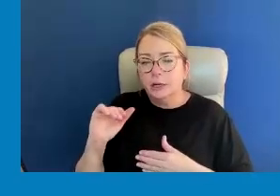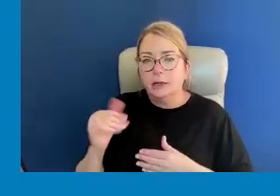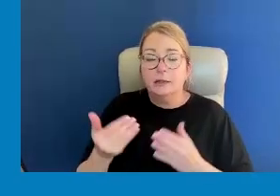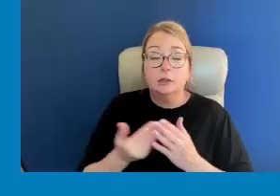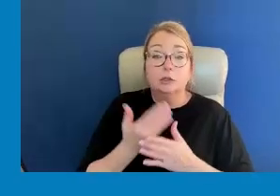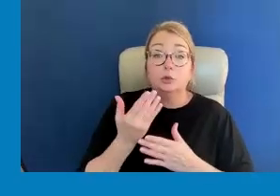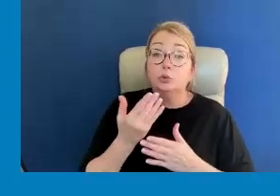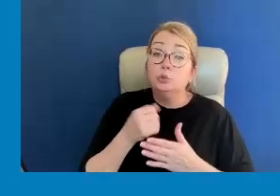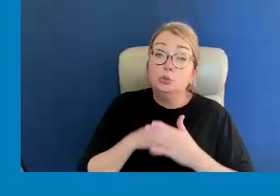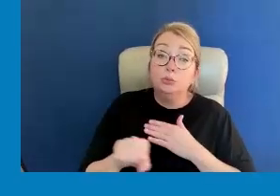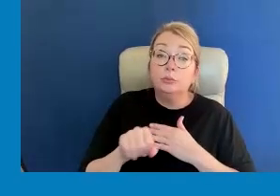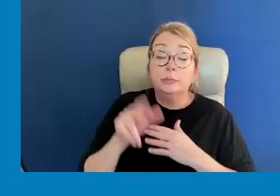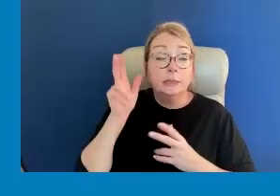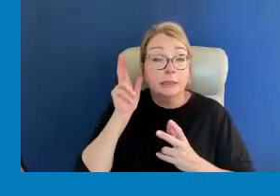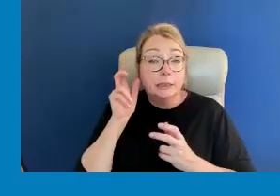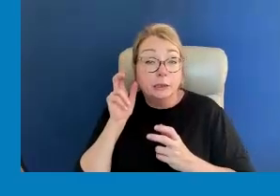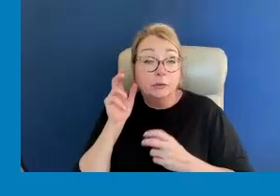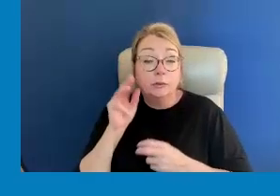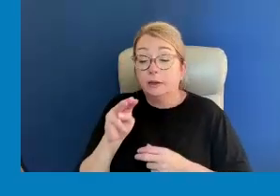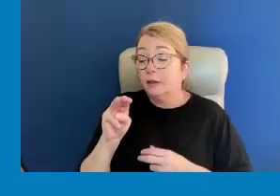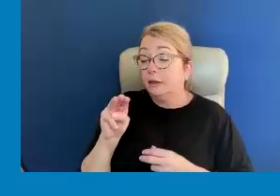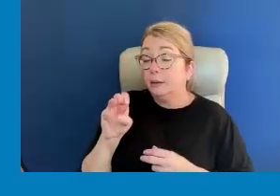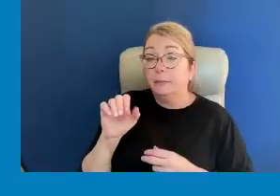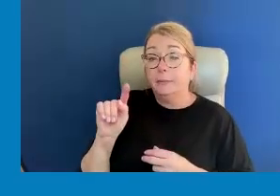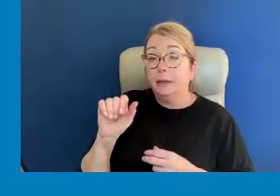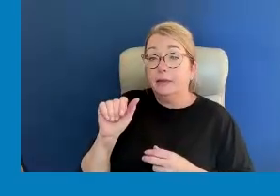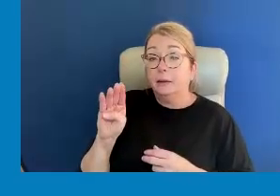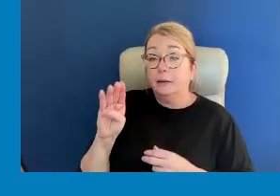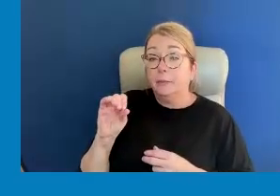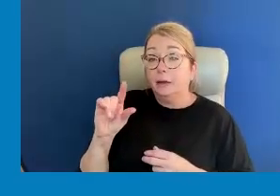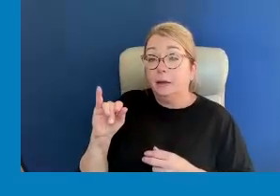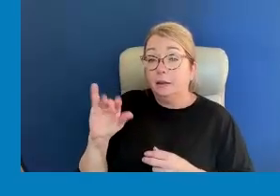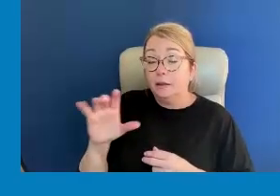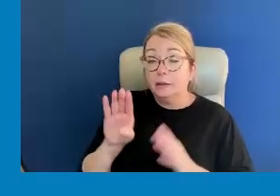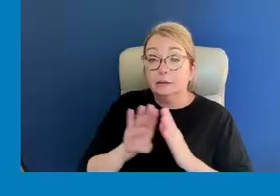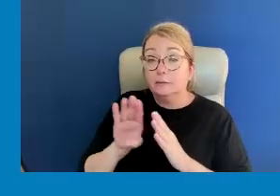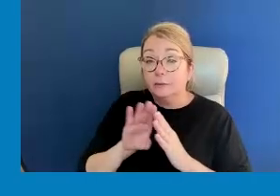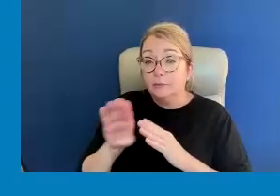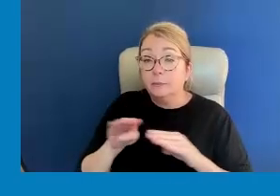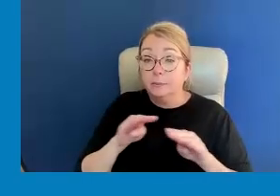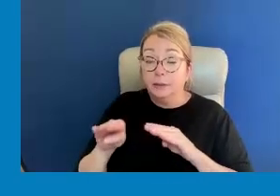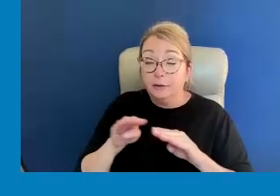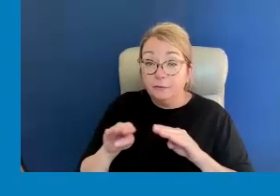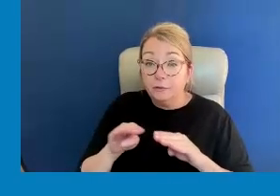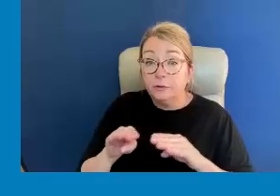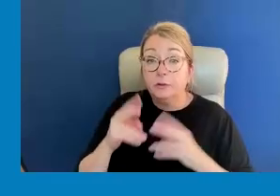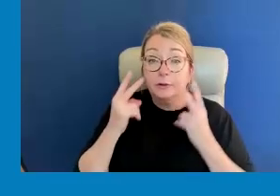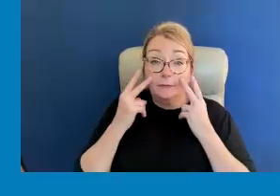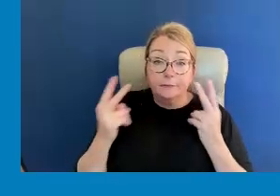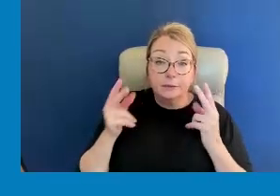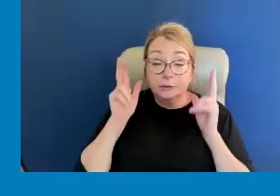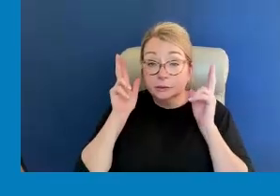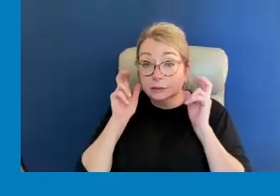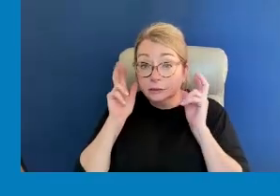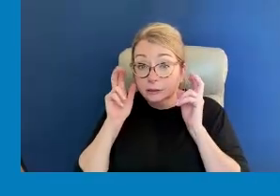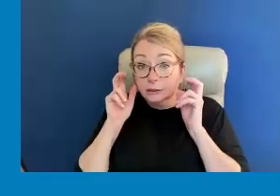Newborns, there's hearing and metabolic condition screenings that they can do. There's developmental and behavioral screenings, vision and hearing tests,